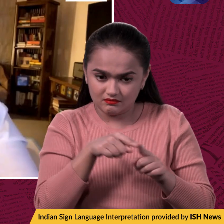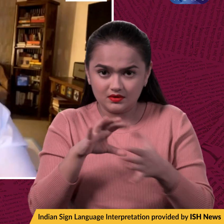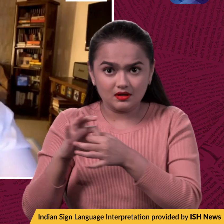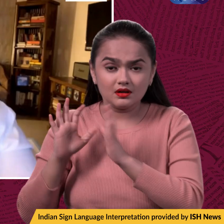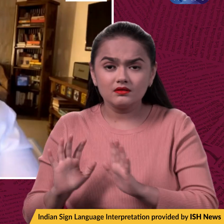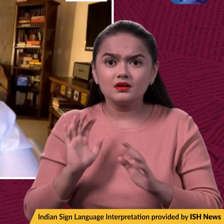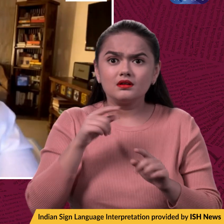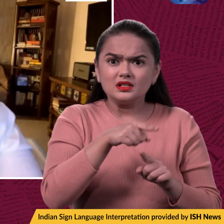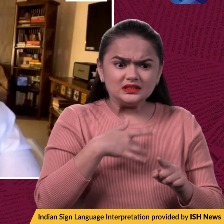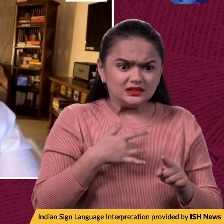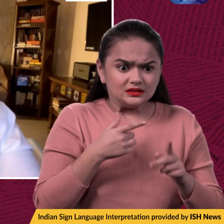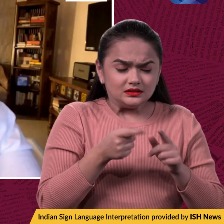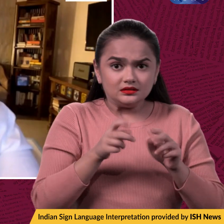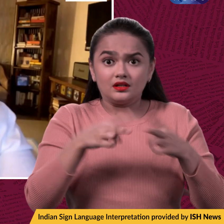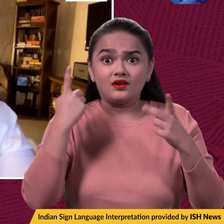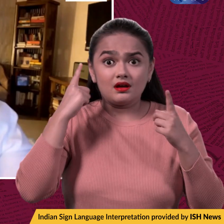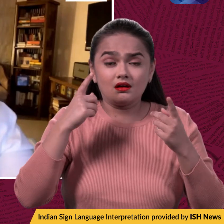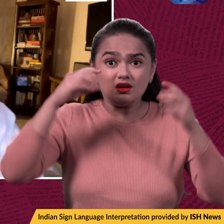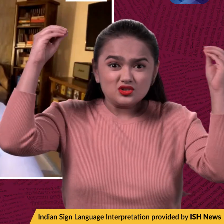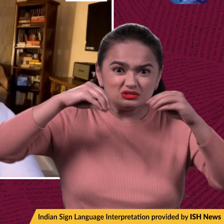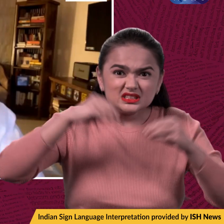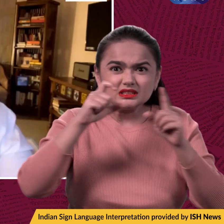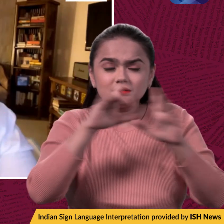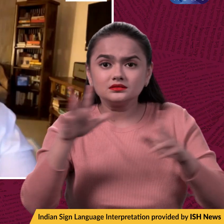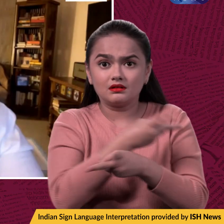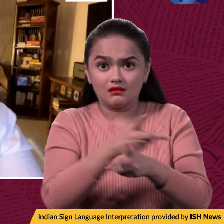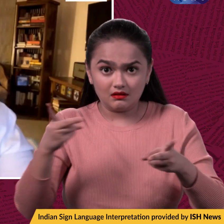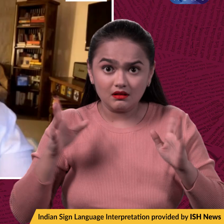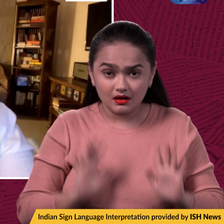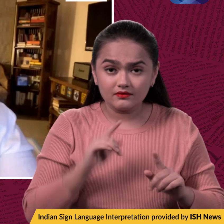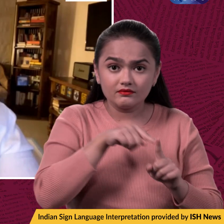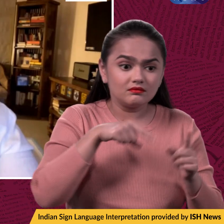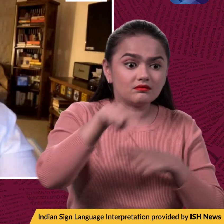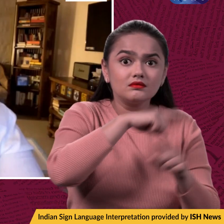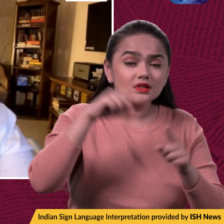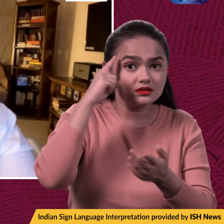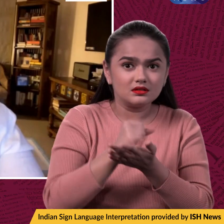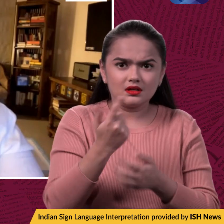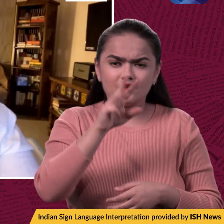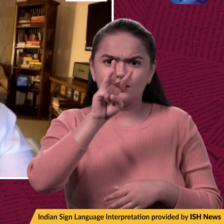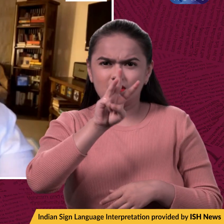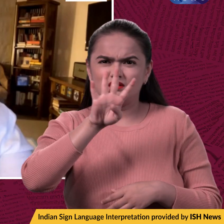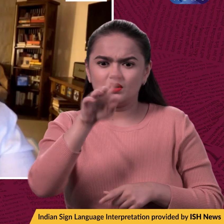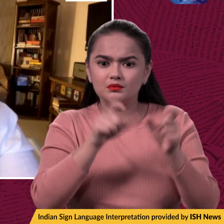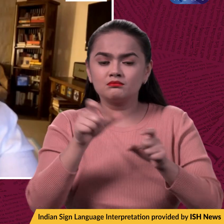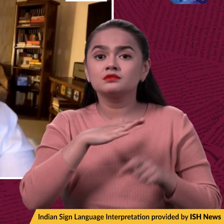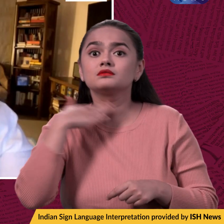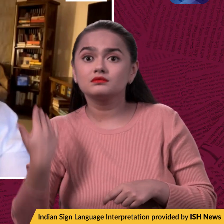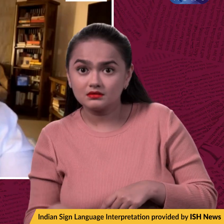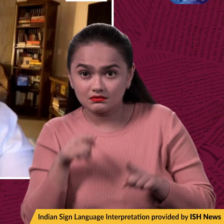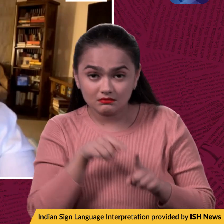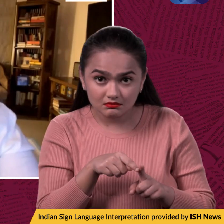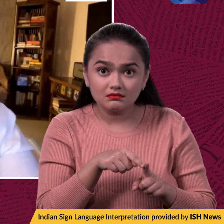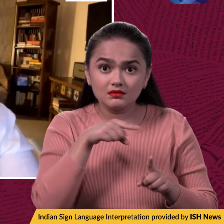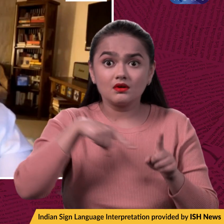flooding remains severe. Heavy rains and floods in 4 districts of Andhra Pradesh have led to at least 34 people dying, has